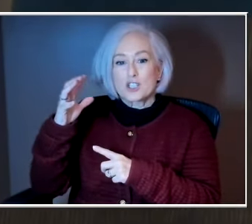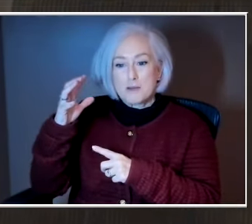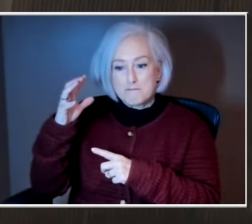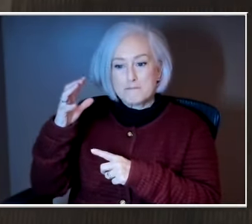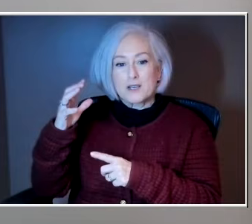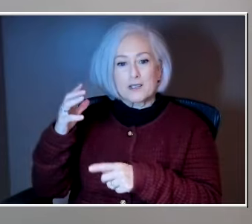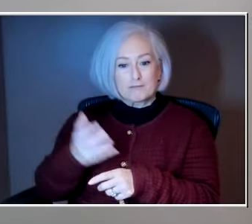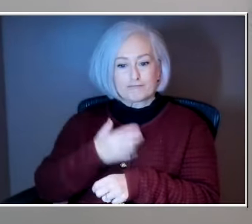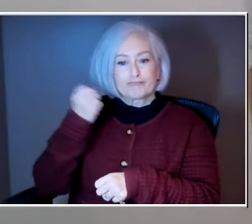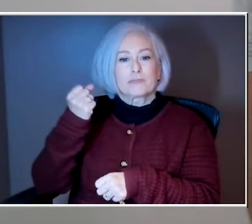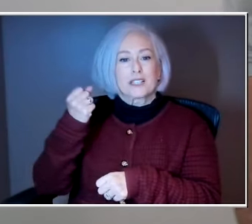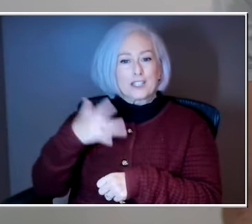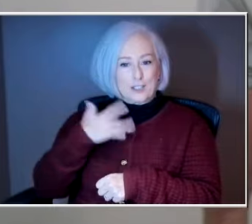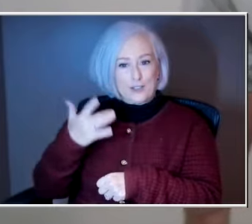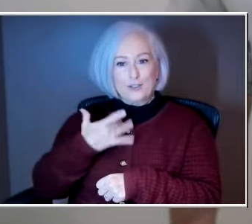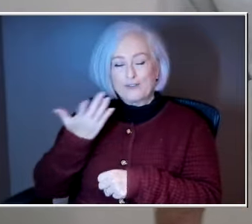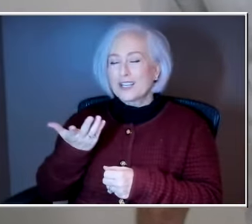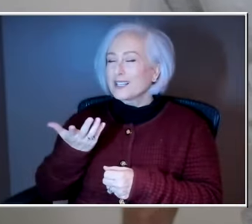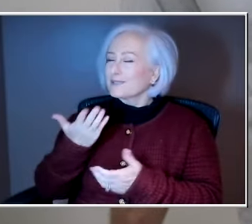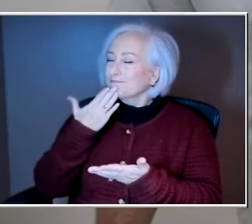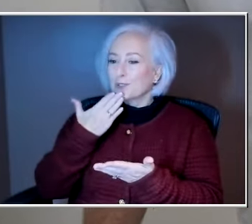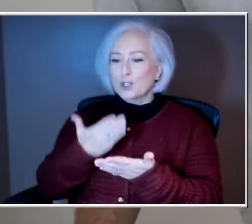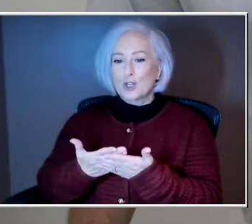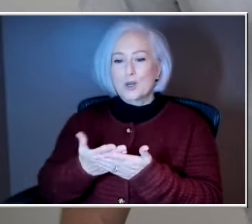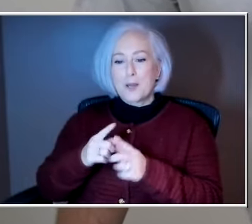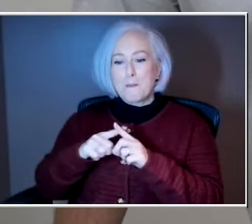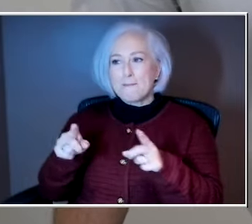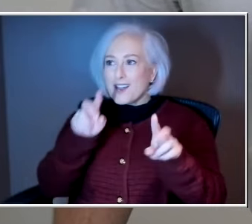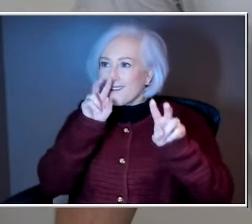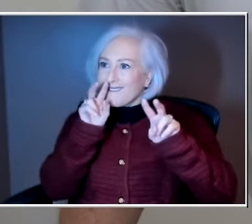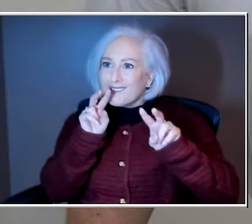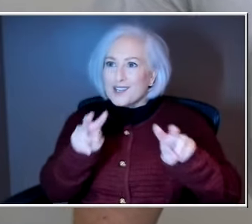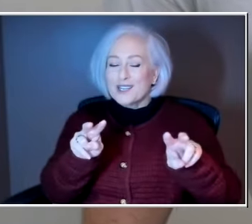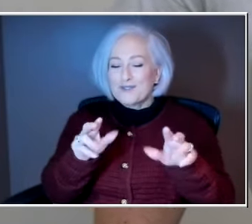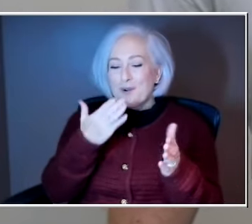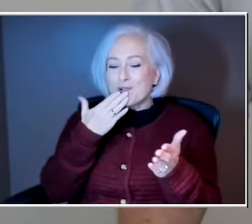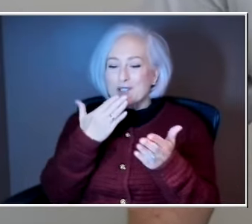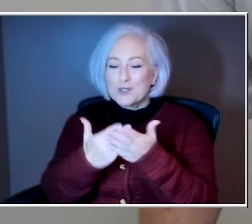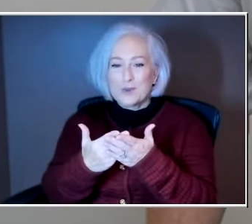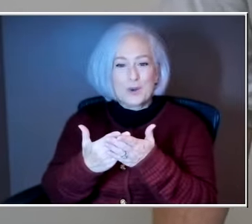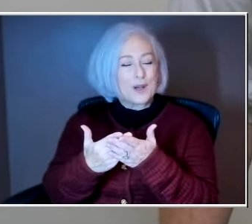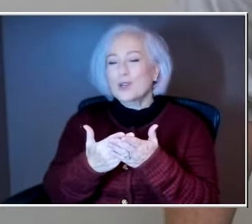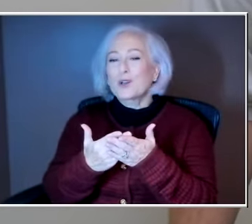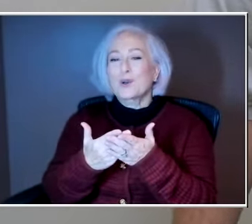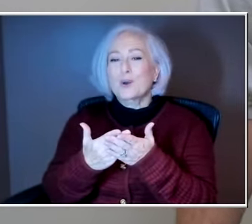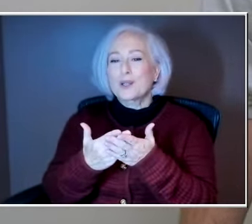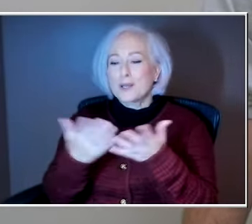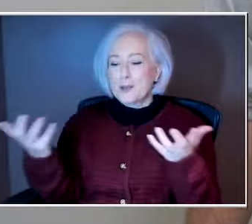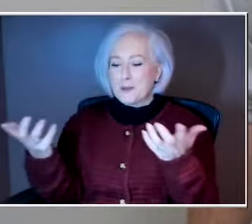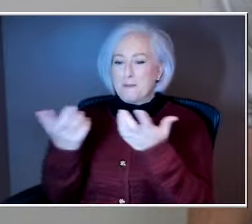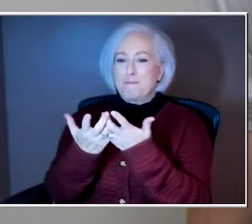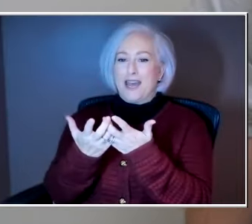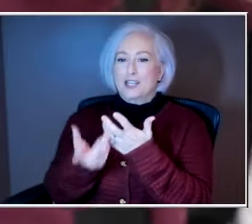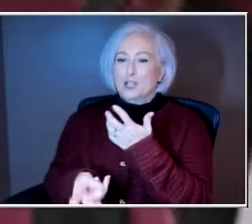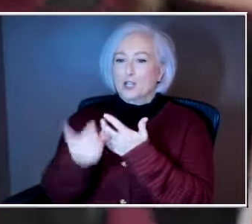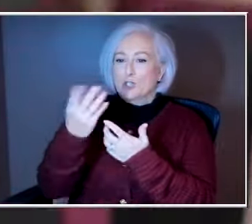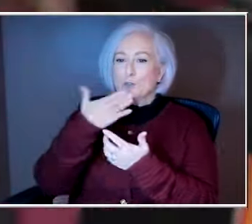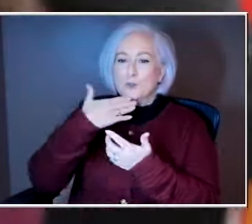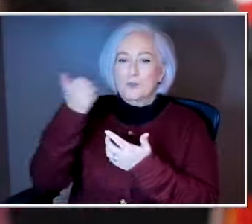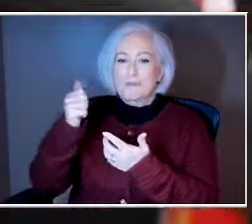not done, but I think they look forward to a really good matchup between two really good teams, probably the two best teams in the AFC right now.